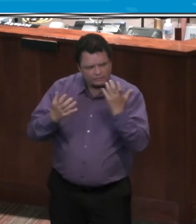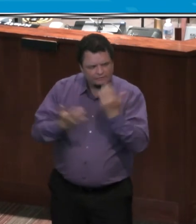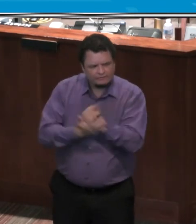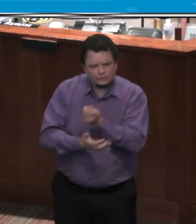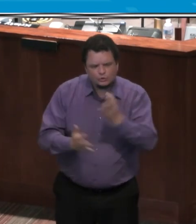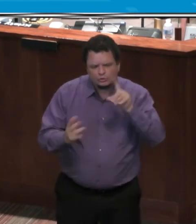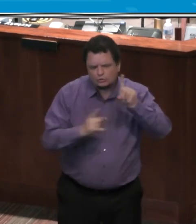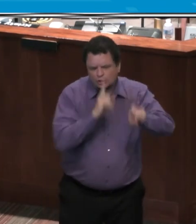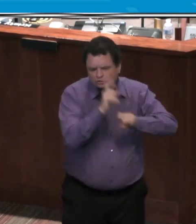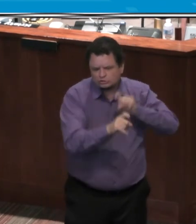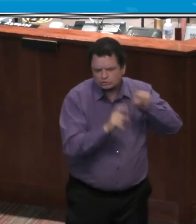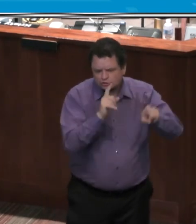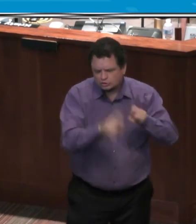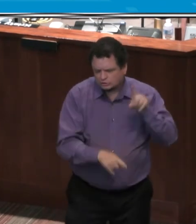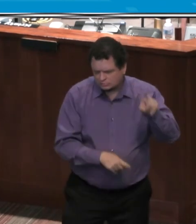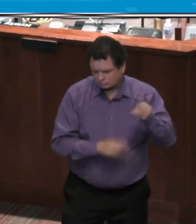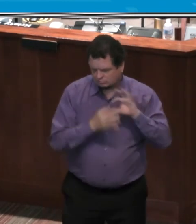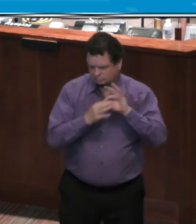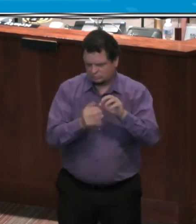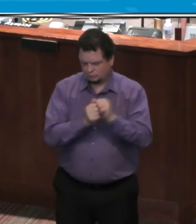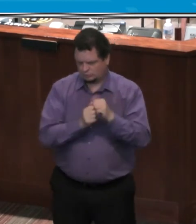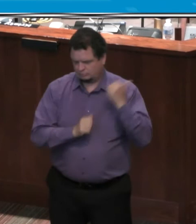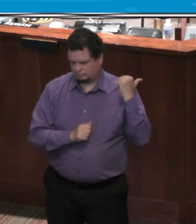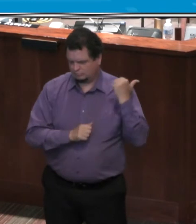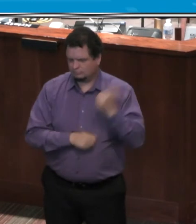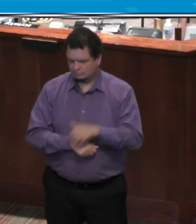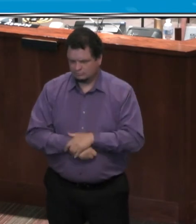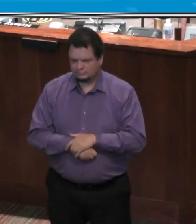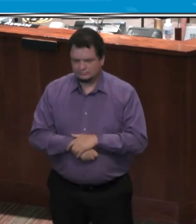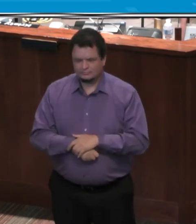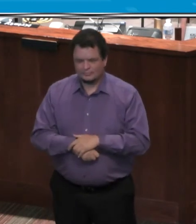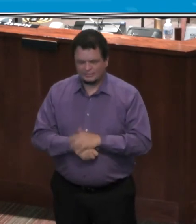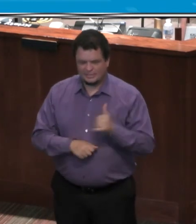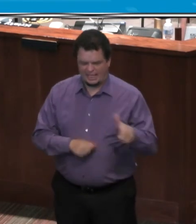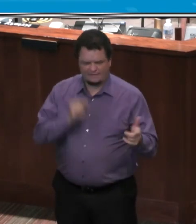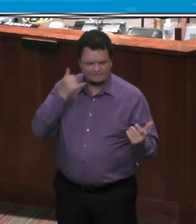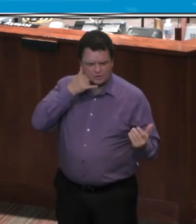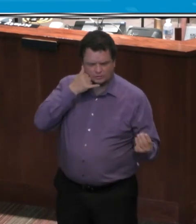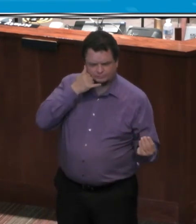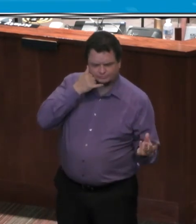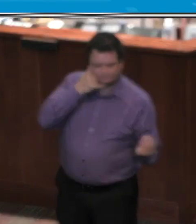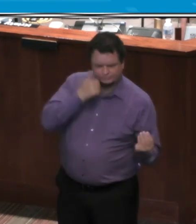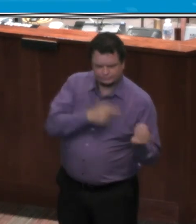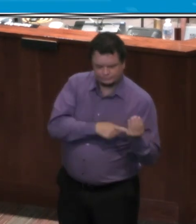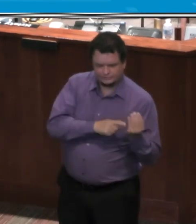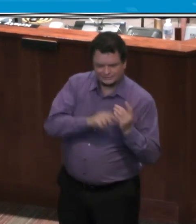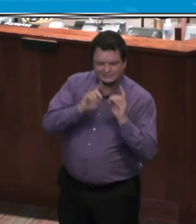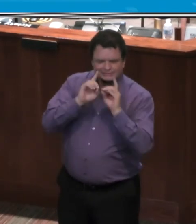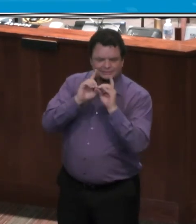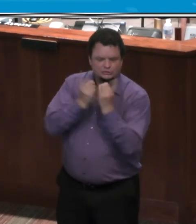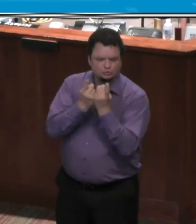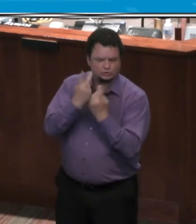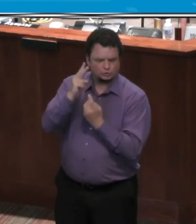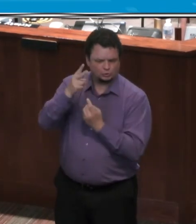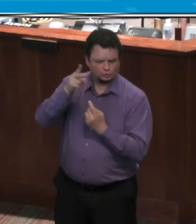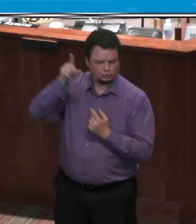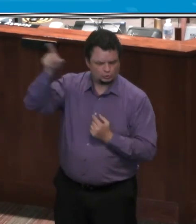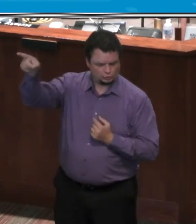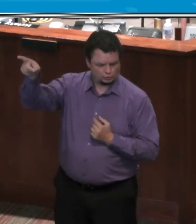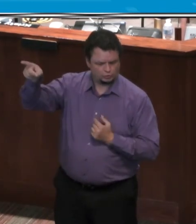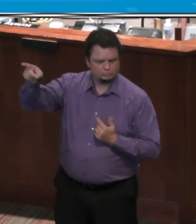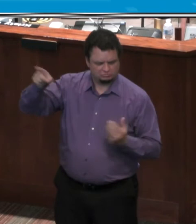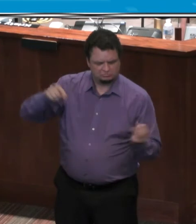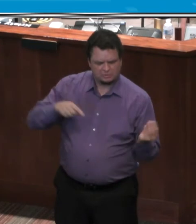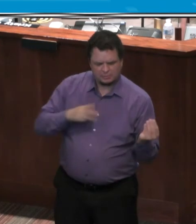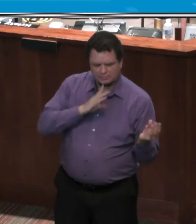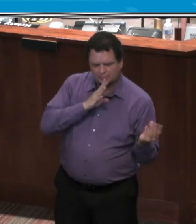the phone that wanted to say a few words about the school COVID prevention response. If we can